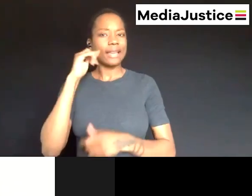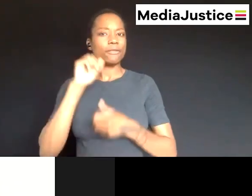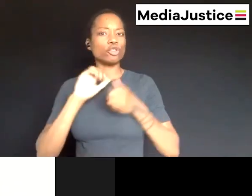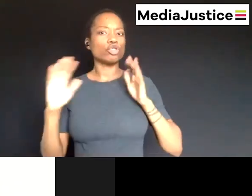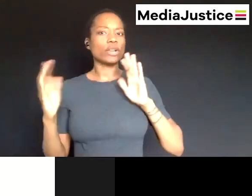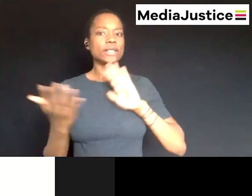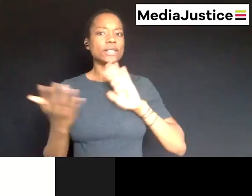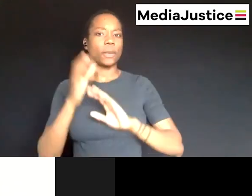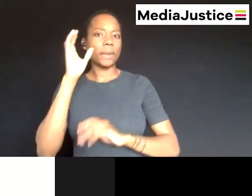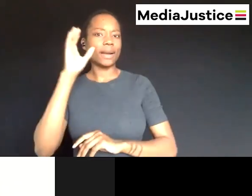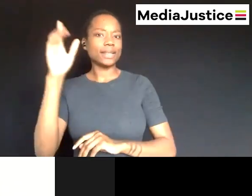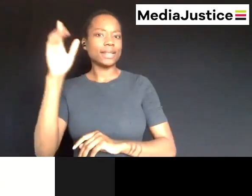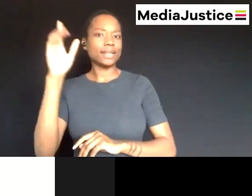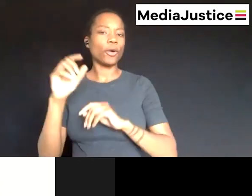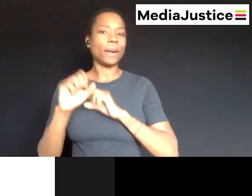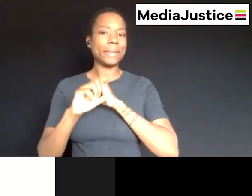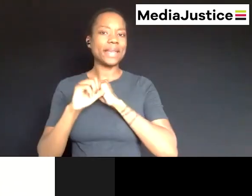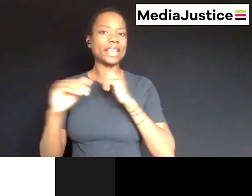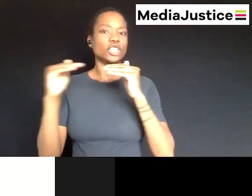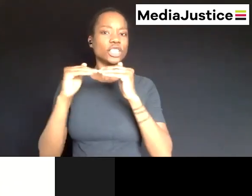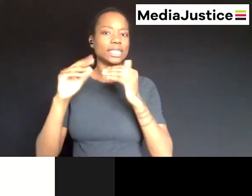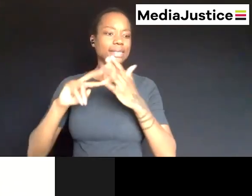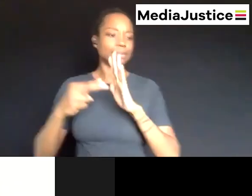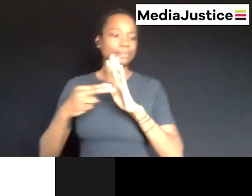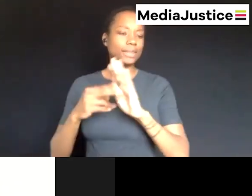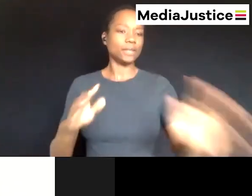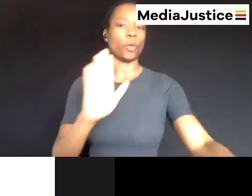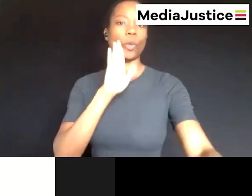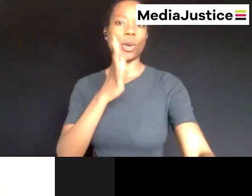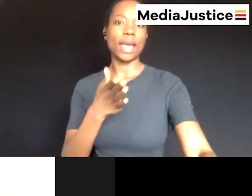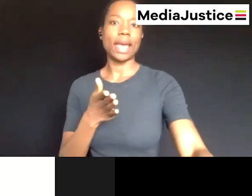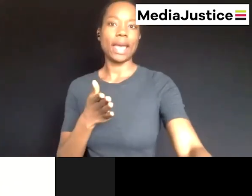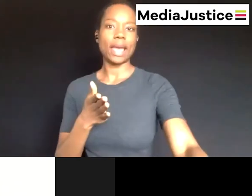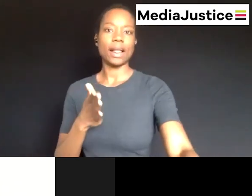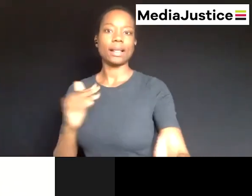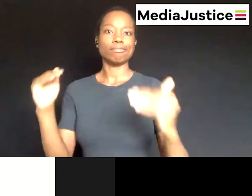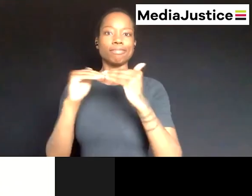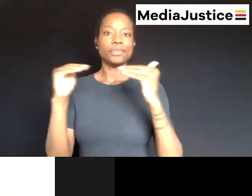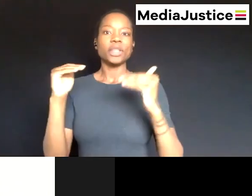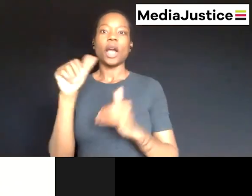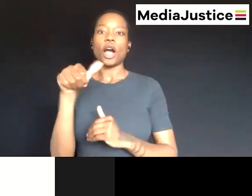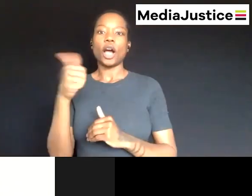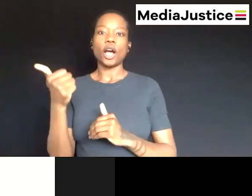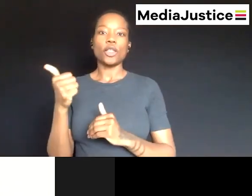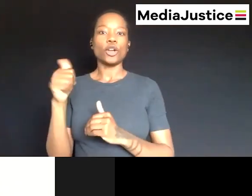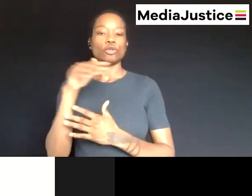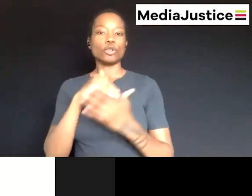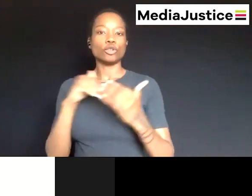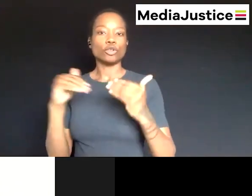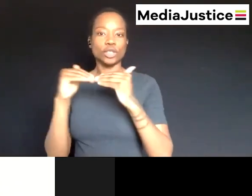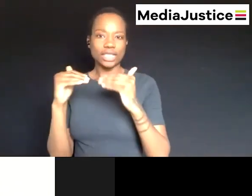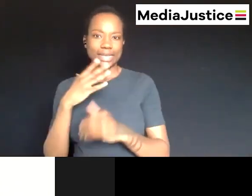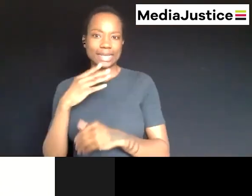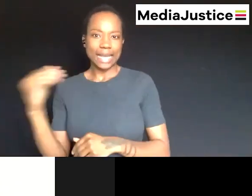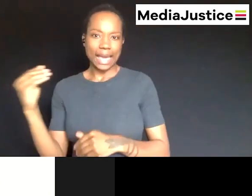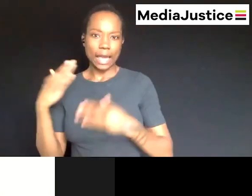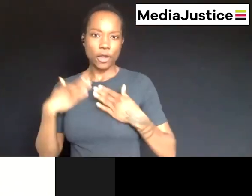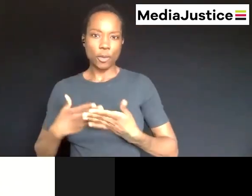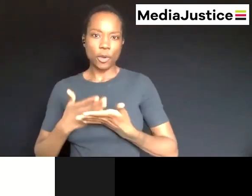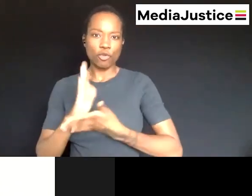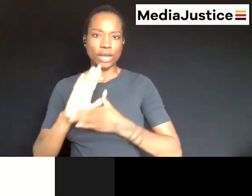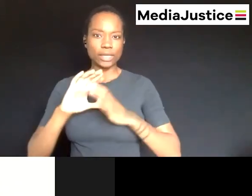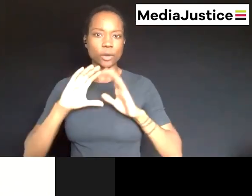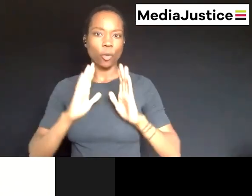on the same level as other social justice and human rights organizing and give us a new vocabulary to work with in terms